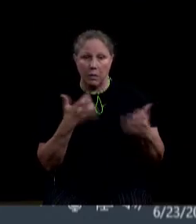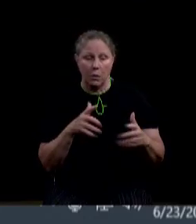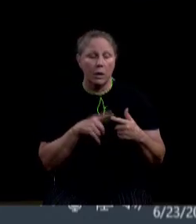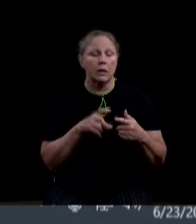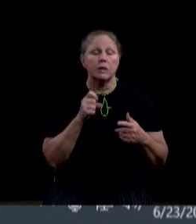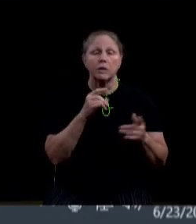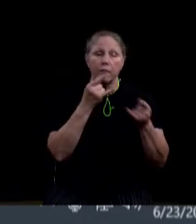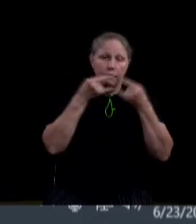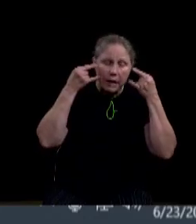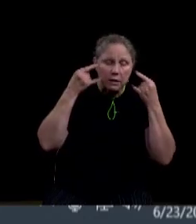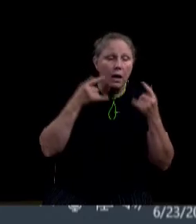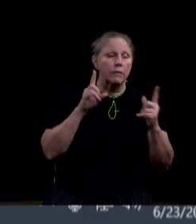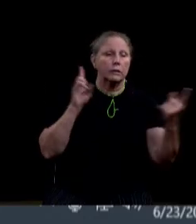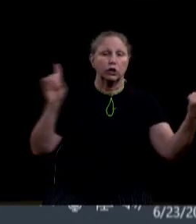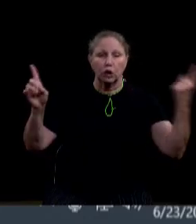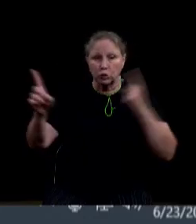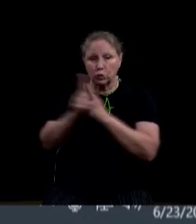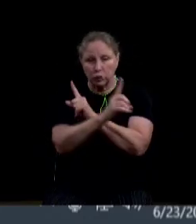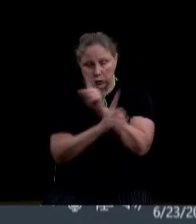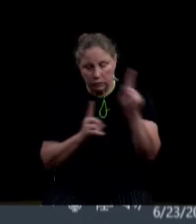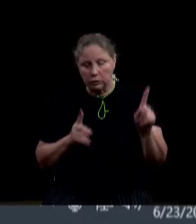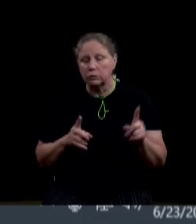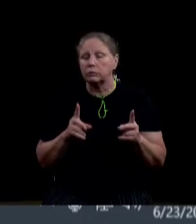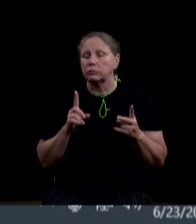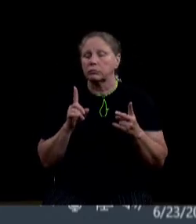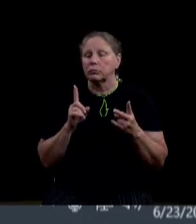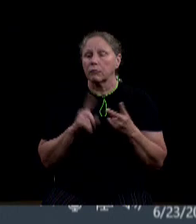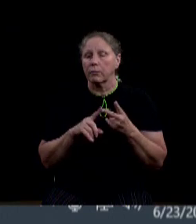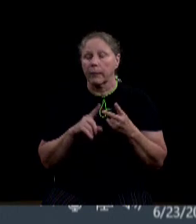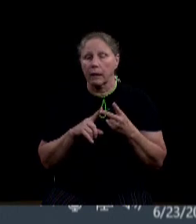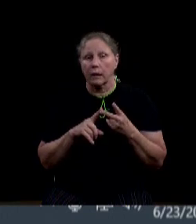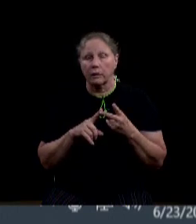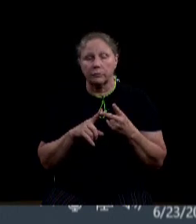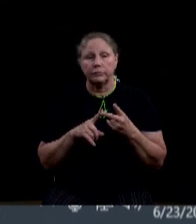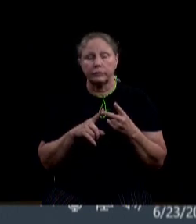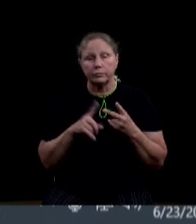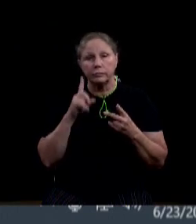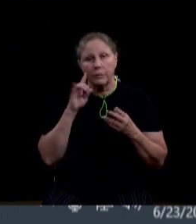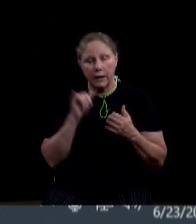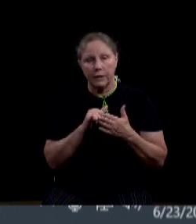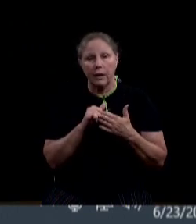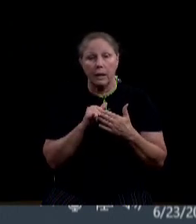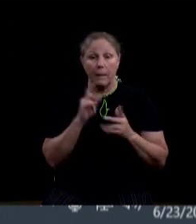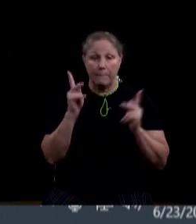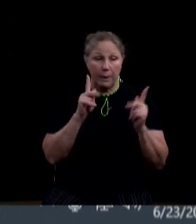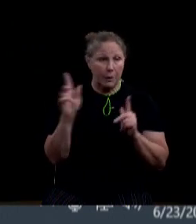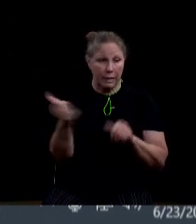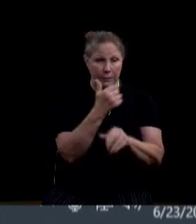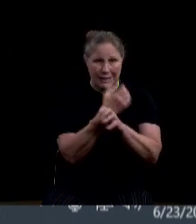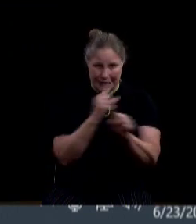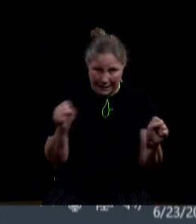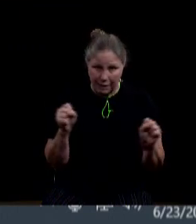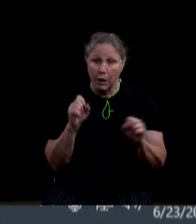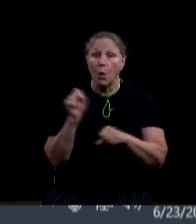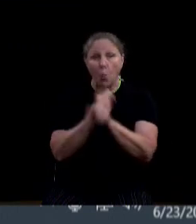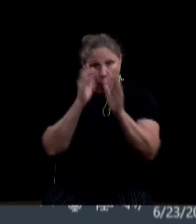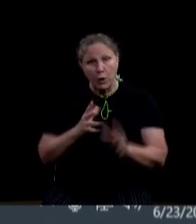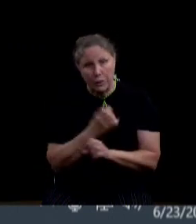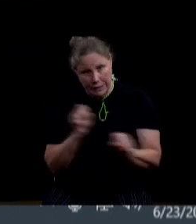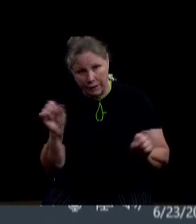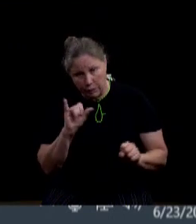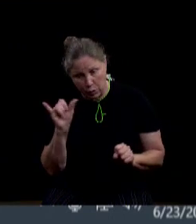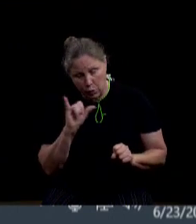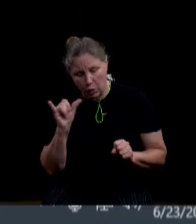doing. The safety of the customers and the employees here in the Waco community is what the charge of this